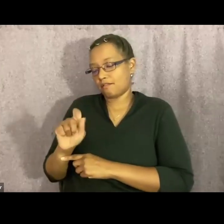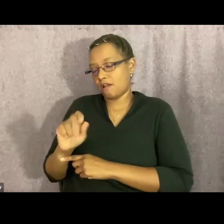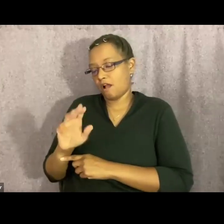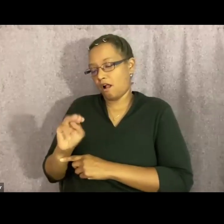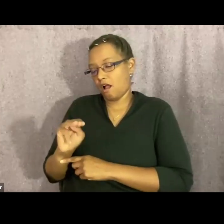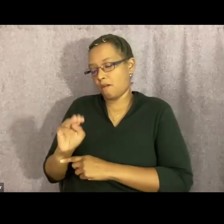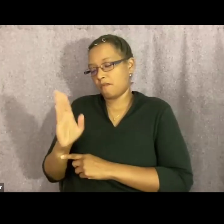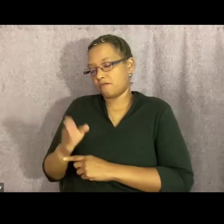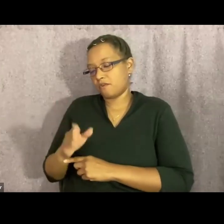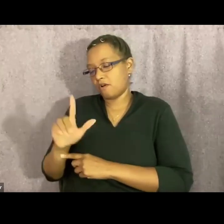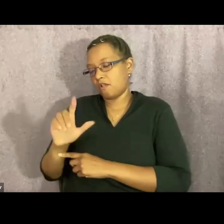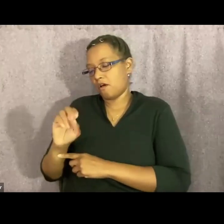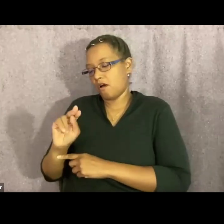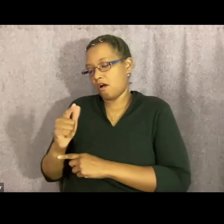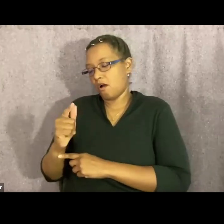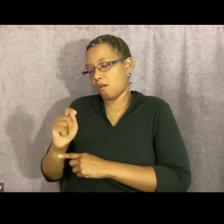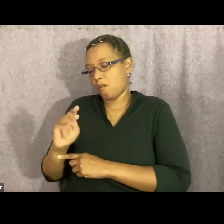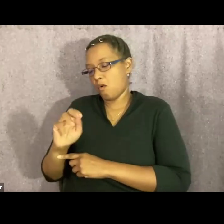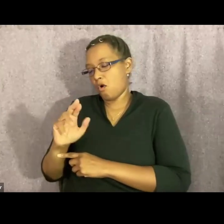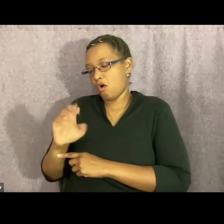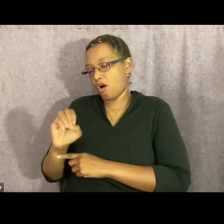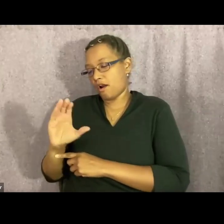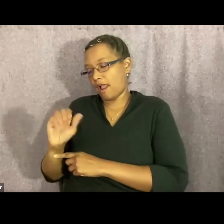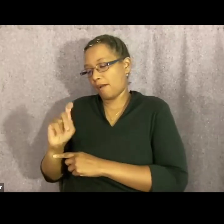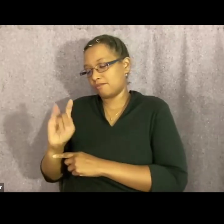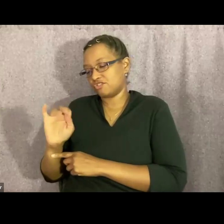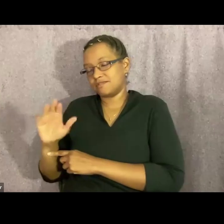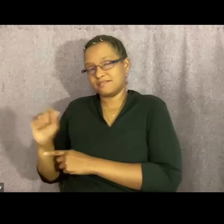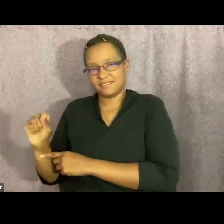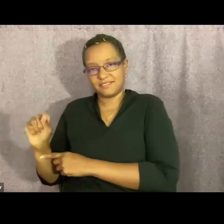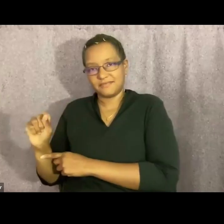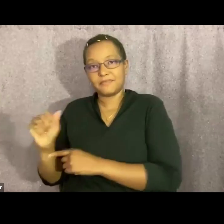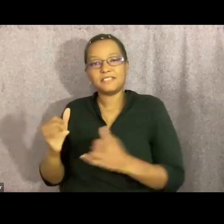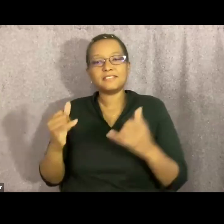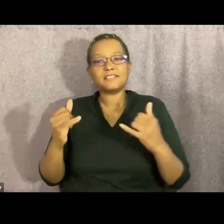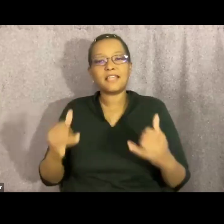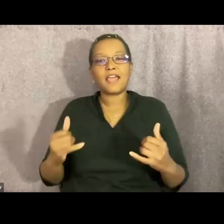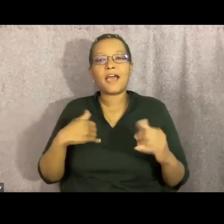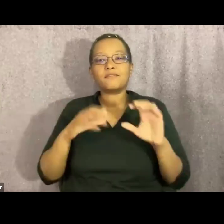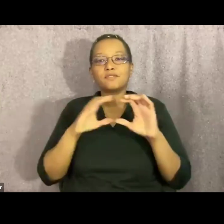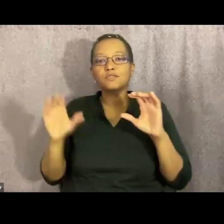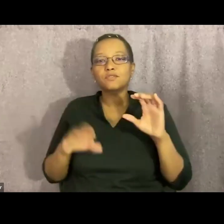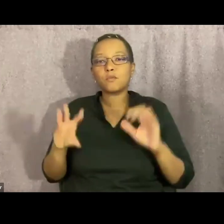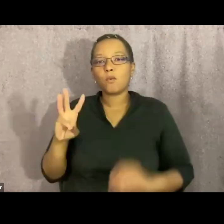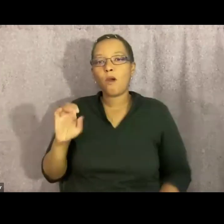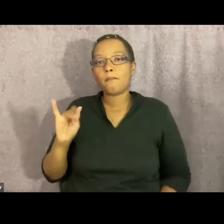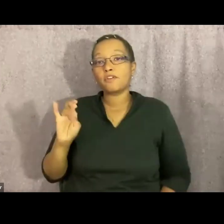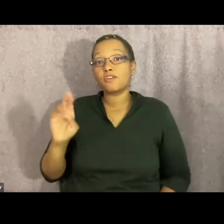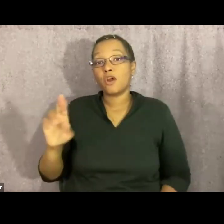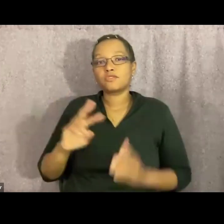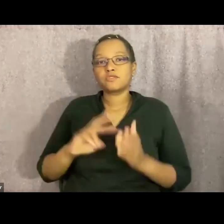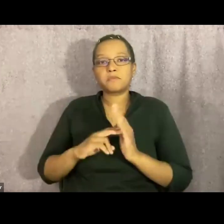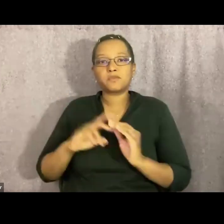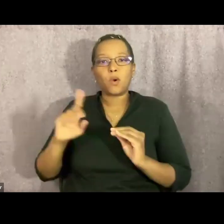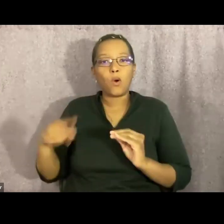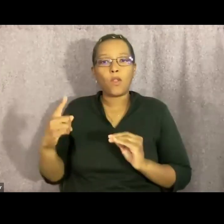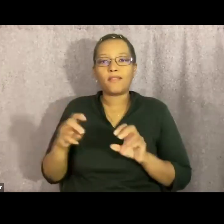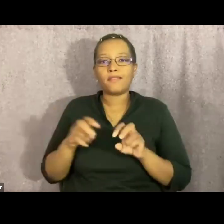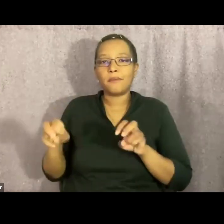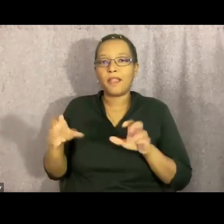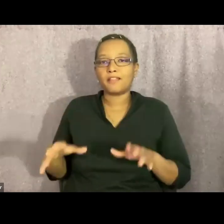tinyurl.com/Longmore captions. So today's program is a Zoom webinar, so only our panelists are going to turn on their videos and use